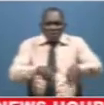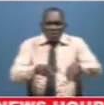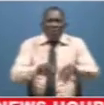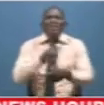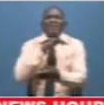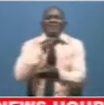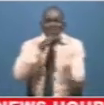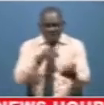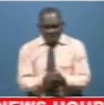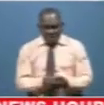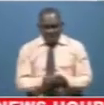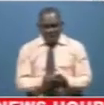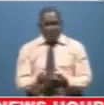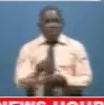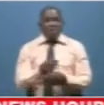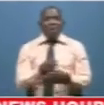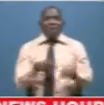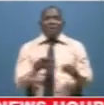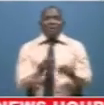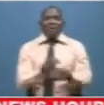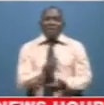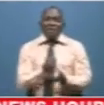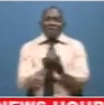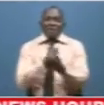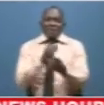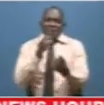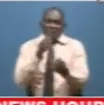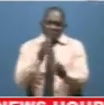We are ready to help the effort to keep the city clean.